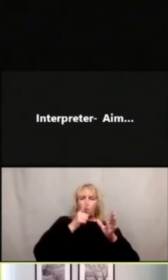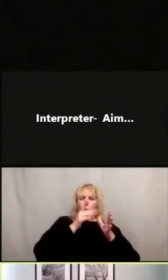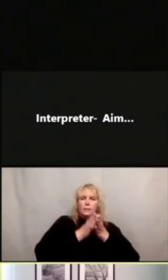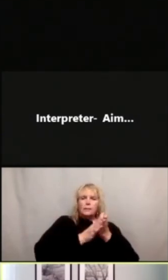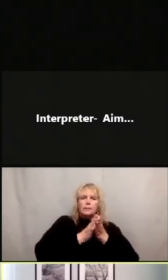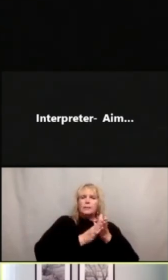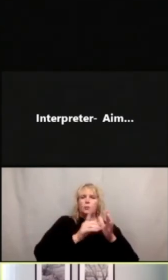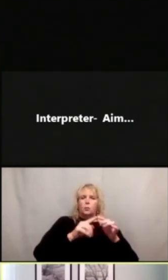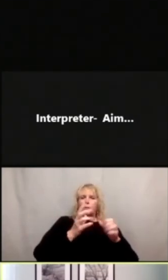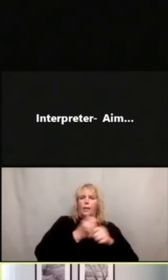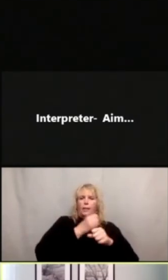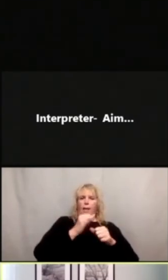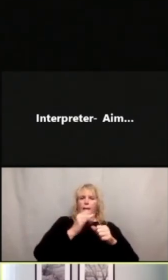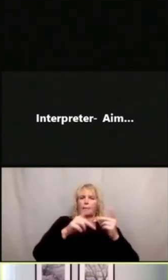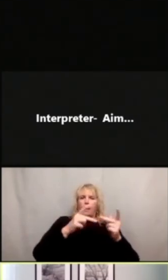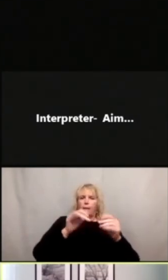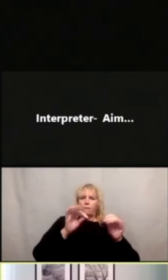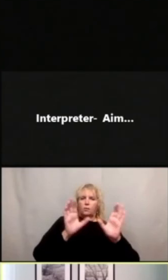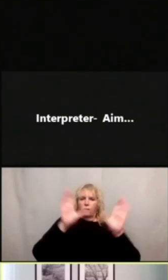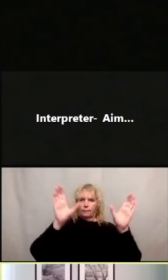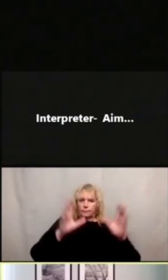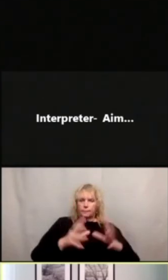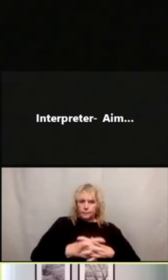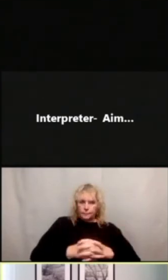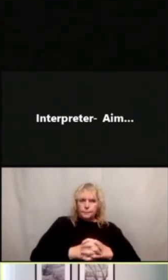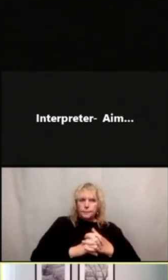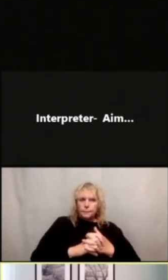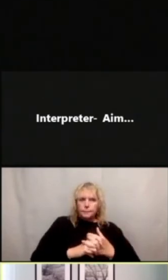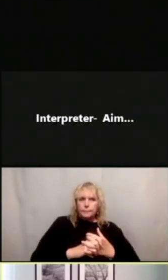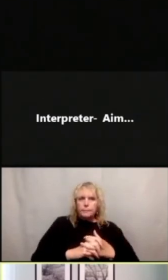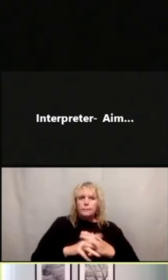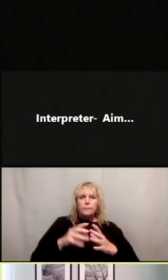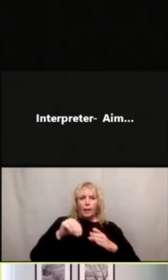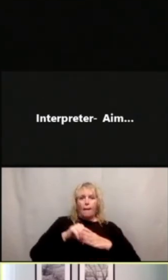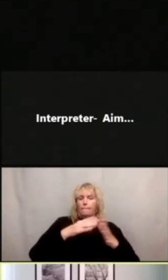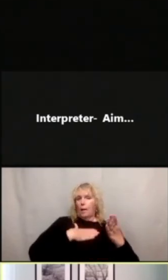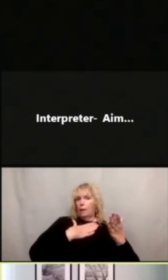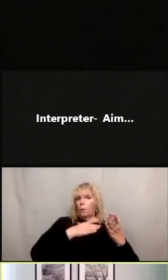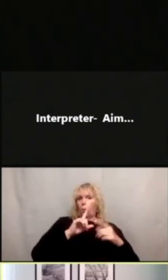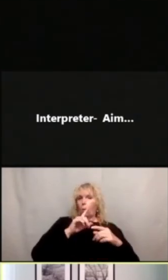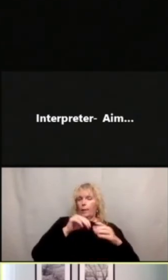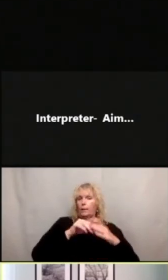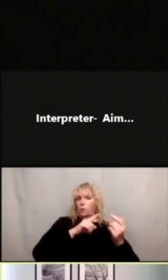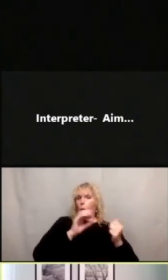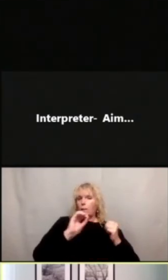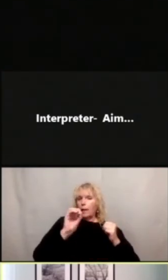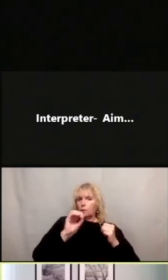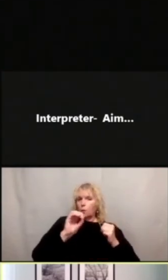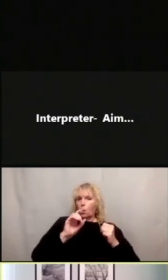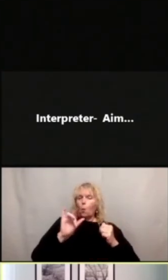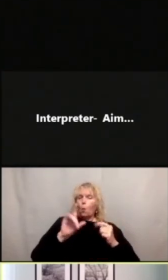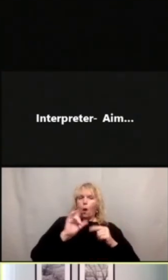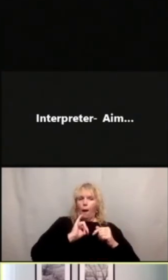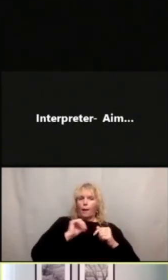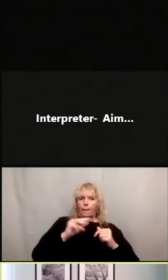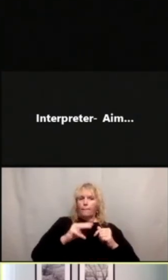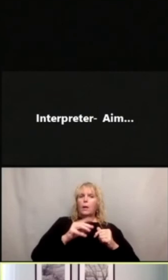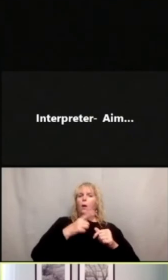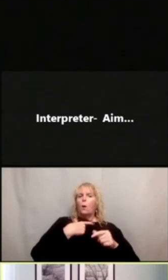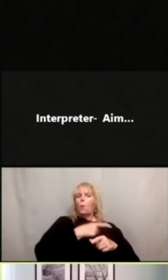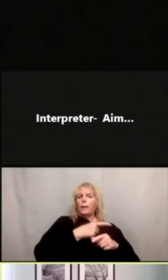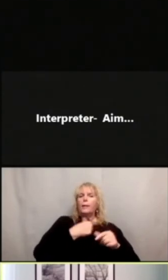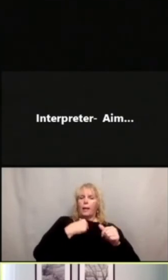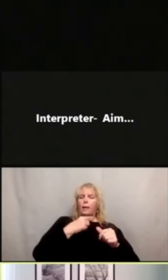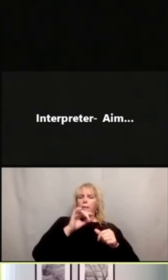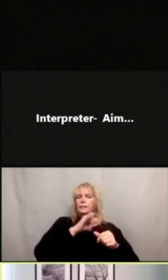getting some of these certifications. In Orlando, where I am, one of the organizations that we work with paired up